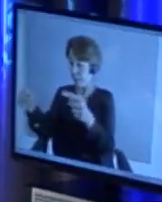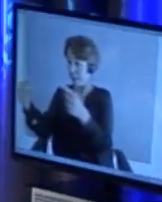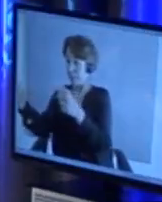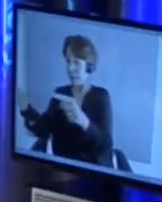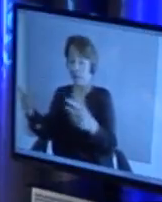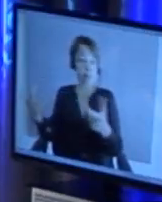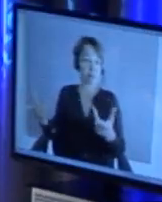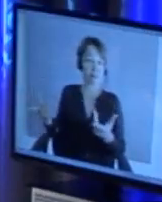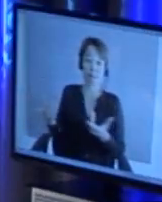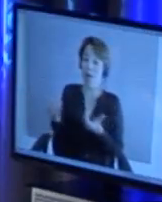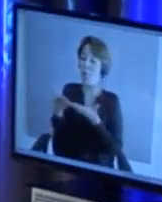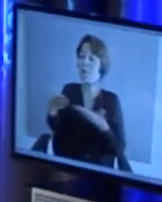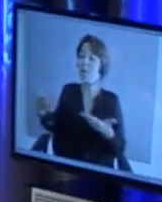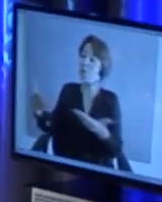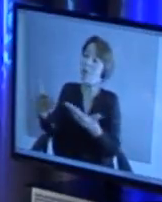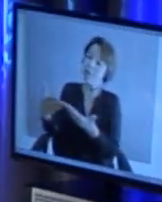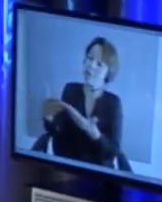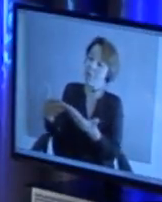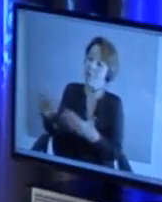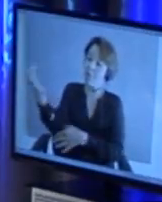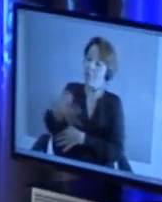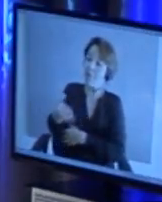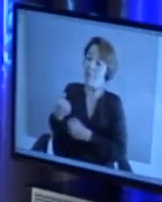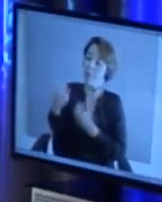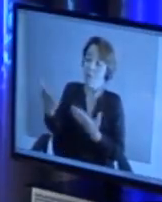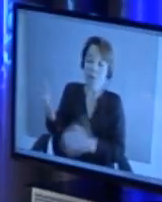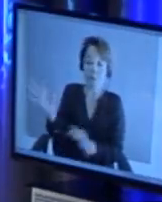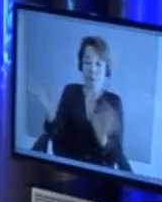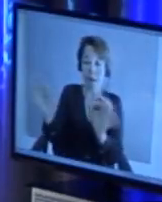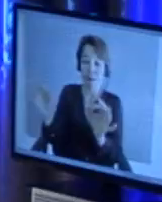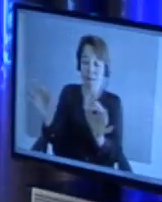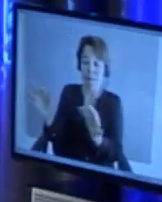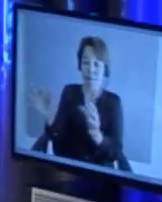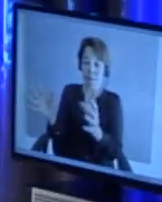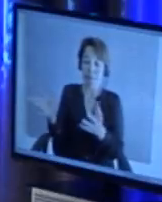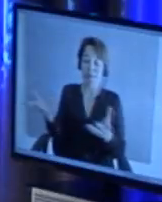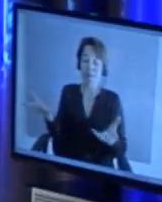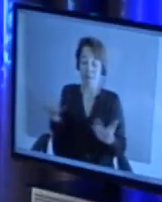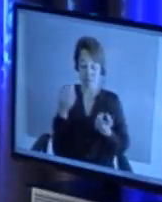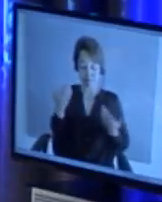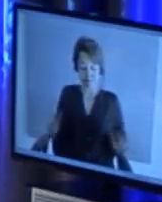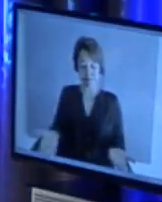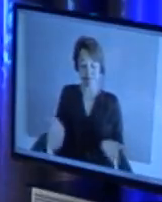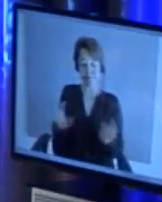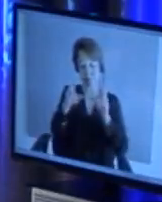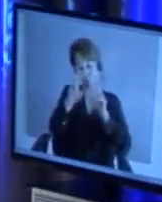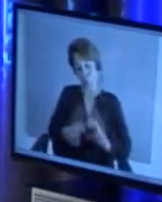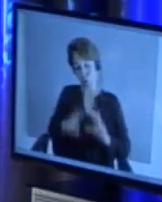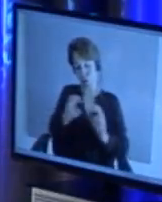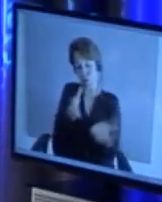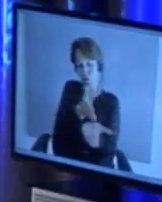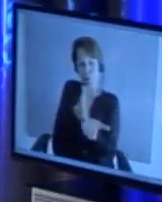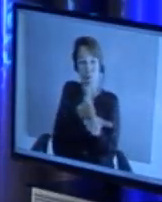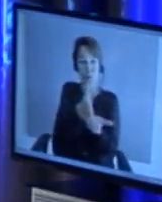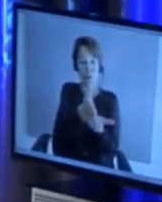this research project for a British disability charity looking at how accessibility was managed in